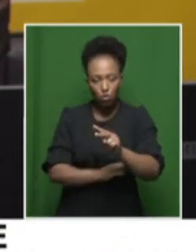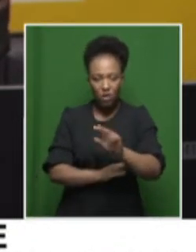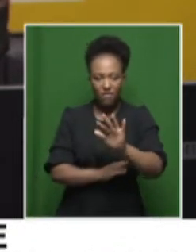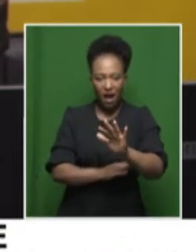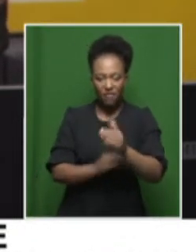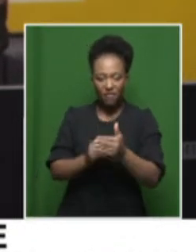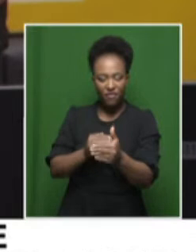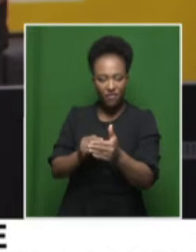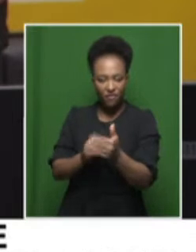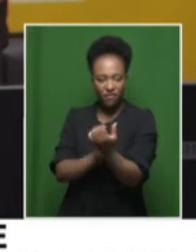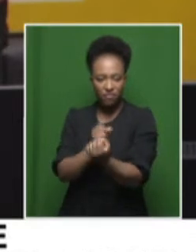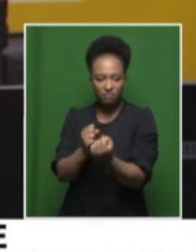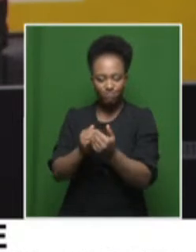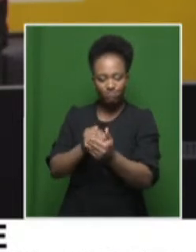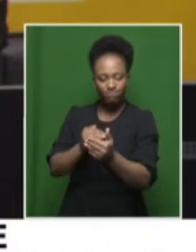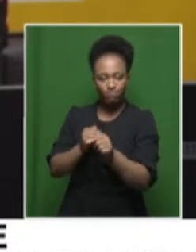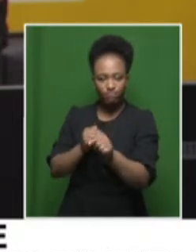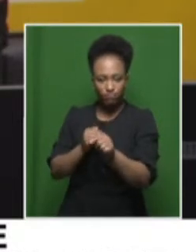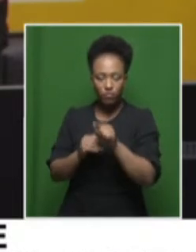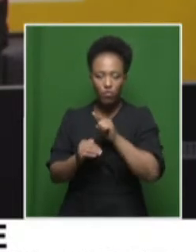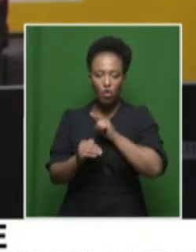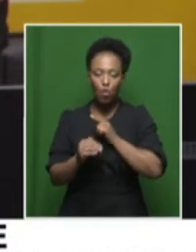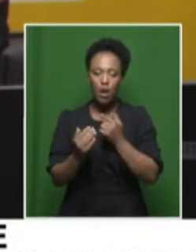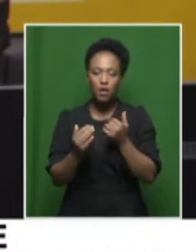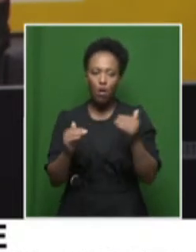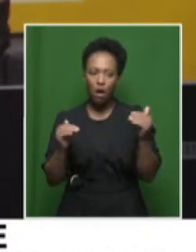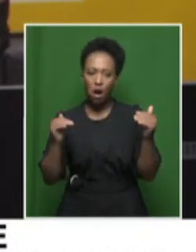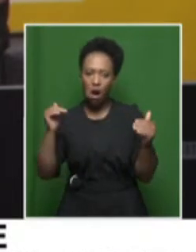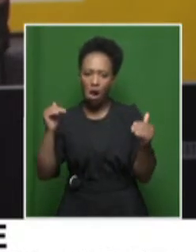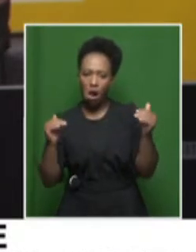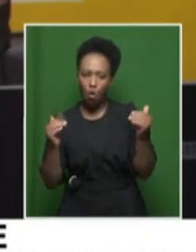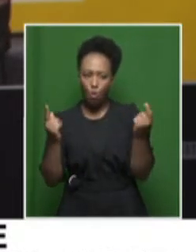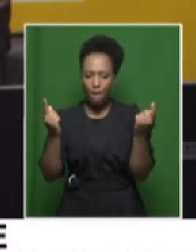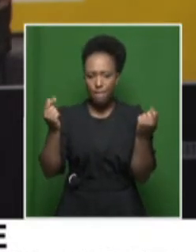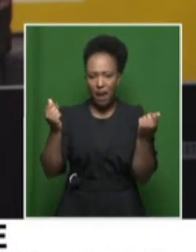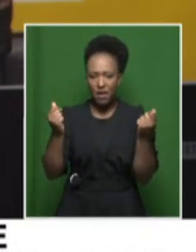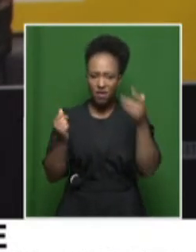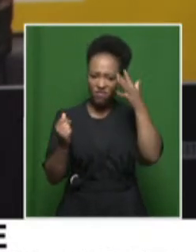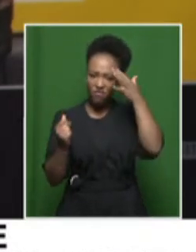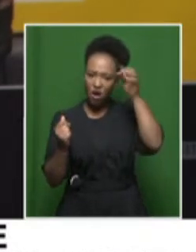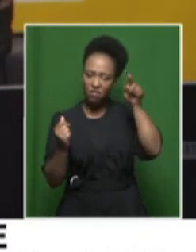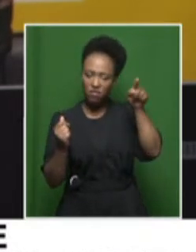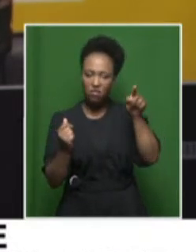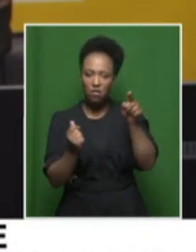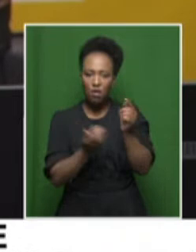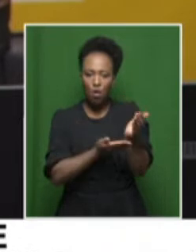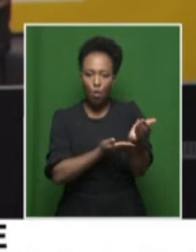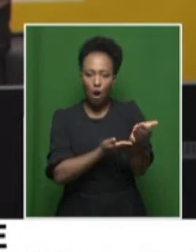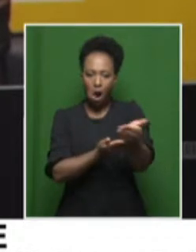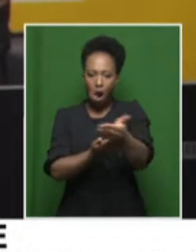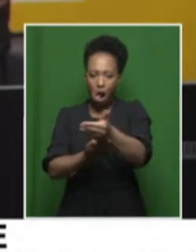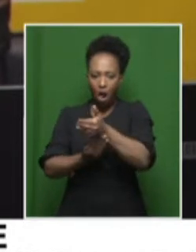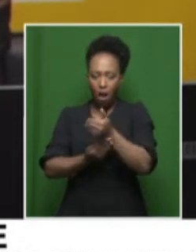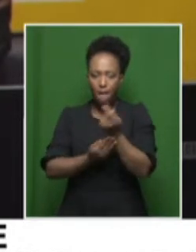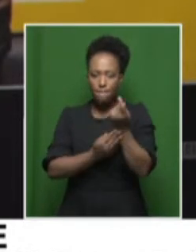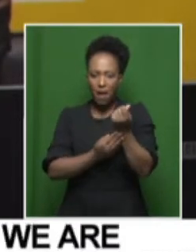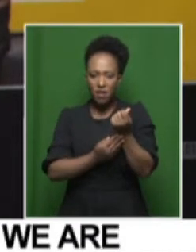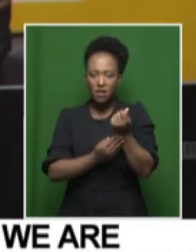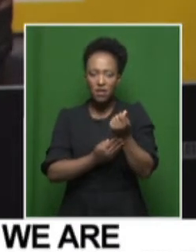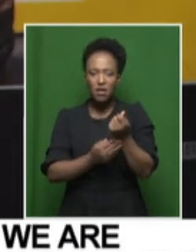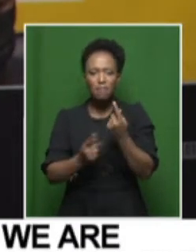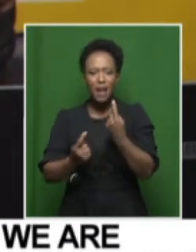We now expect to realize a primary fiscal balance where revenue exceeds non-interest expenditure